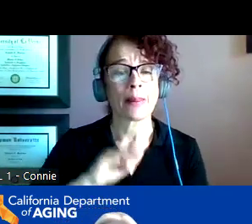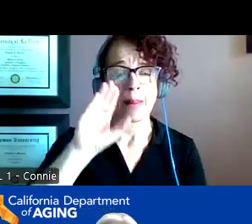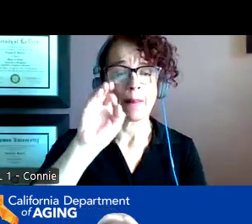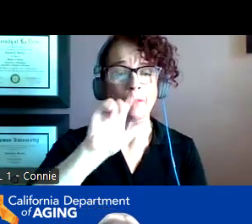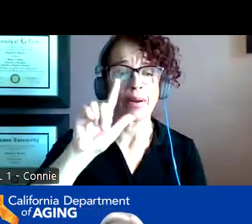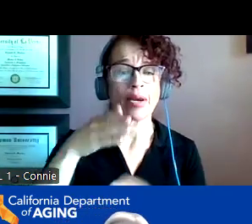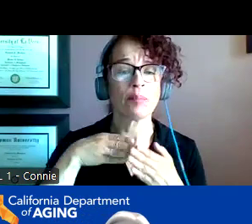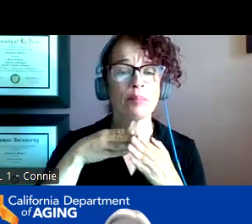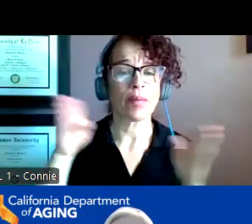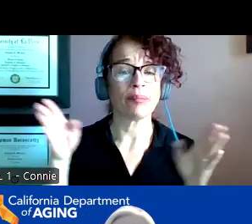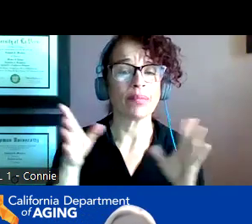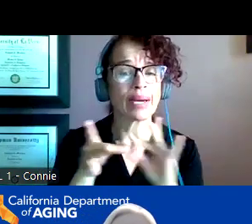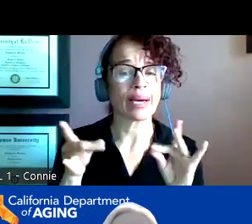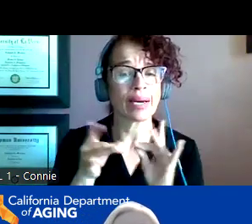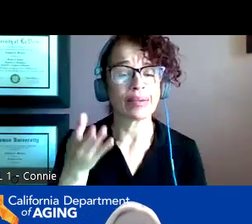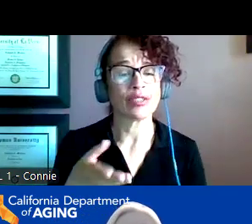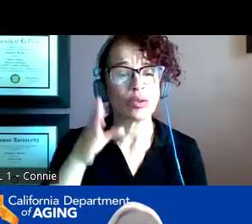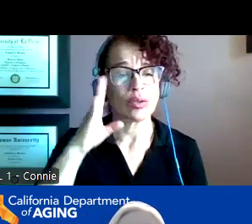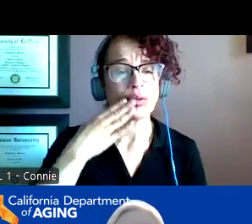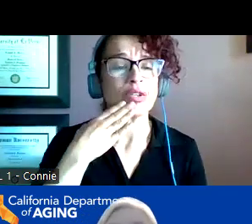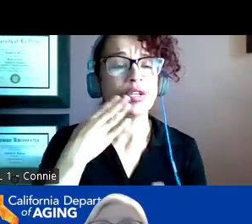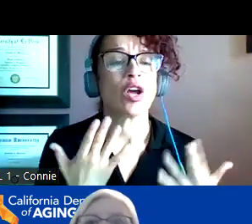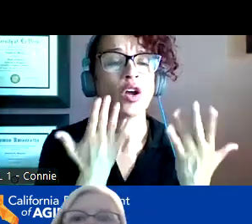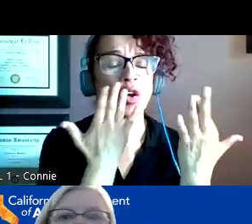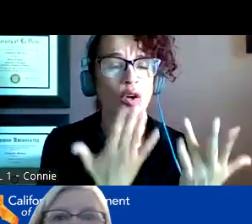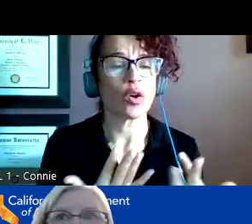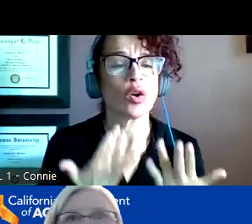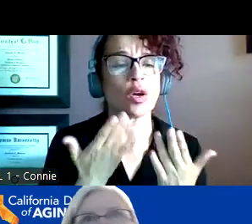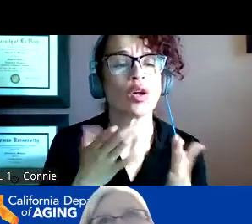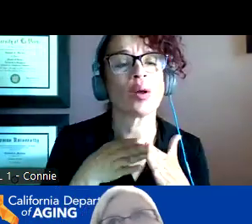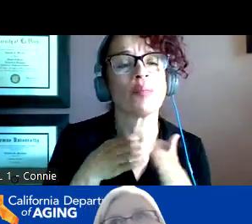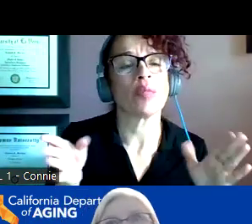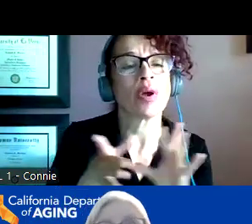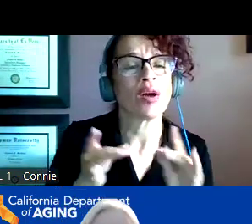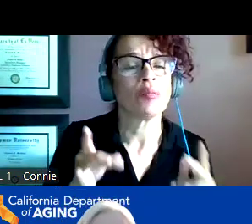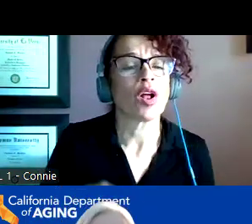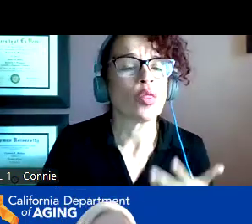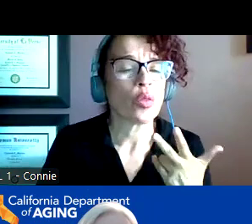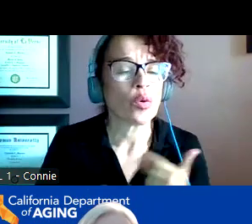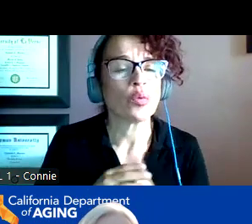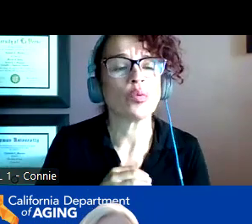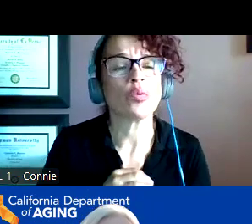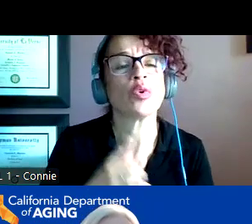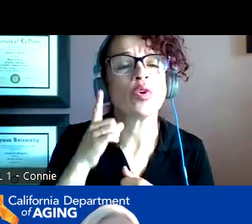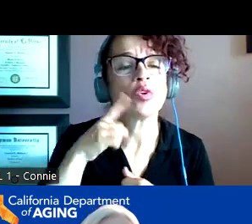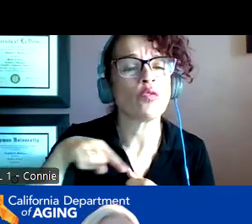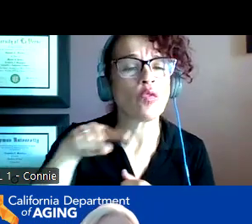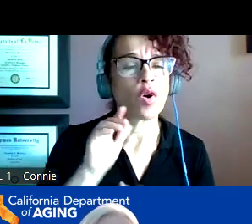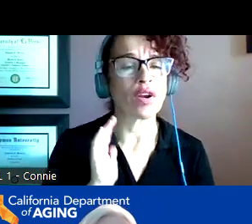comment. Hi, thank you for waiting. This is our public comment period. For those of